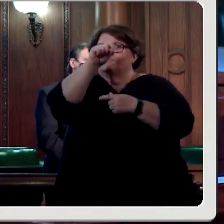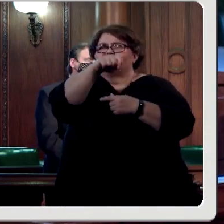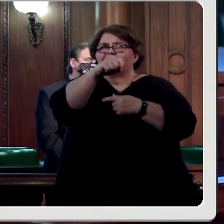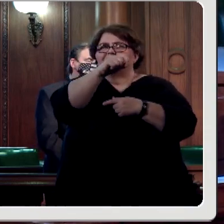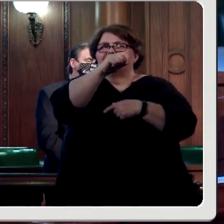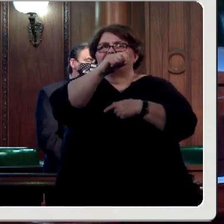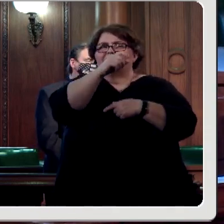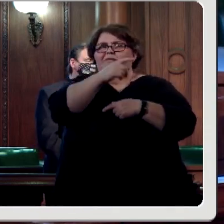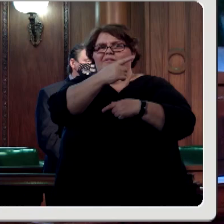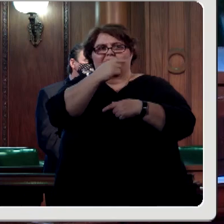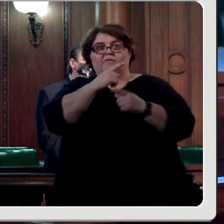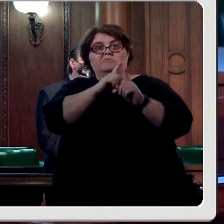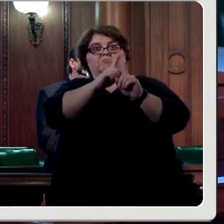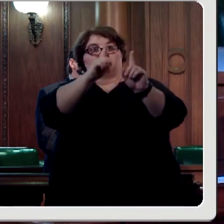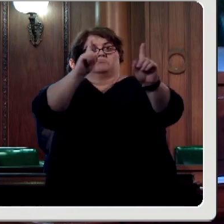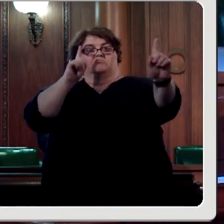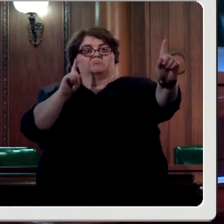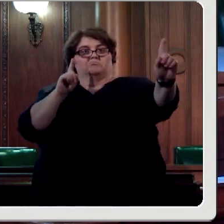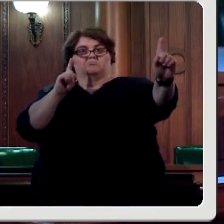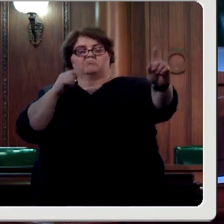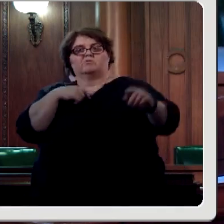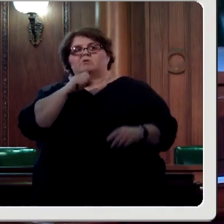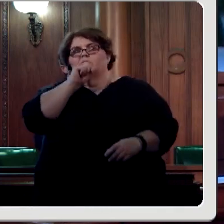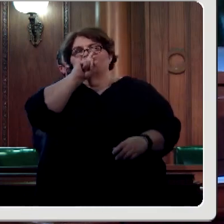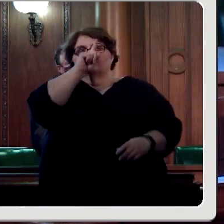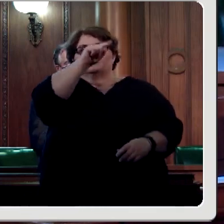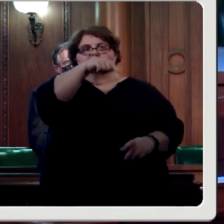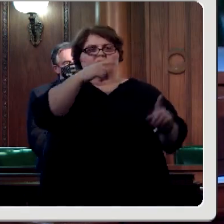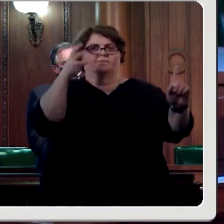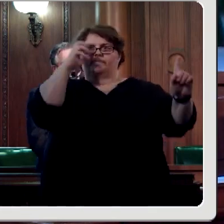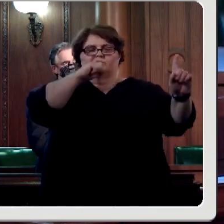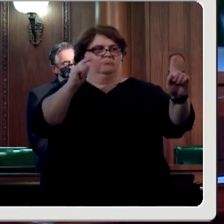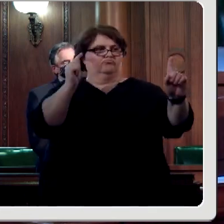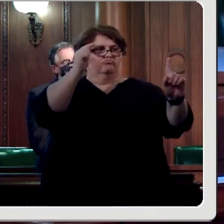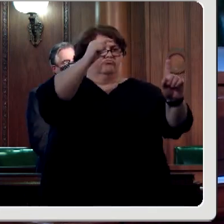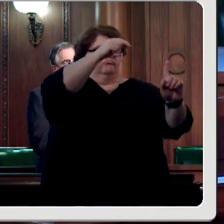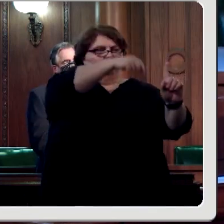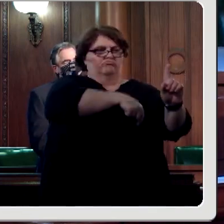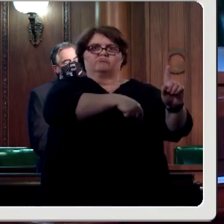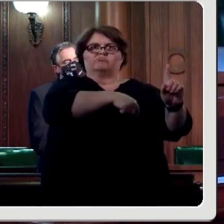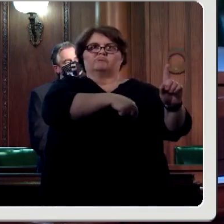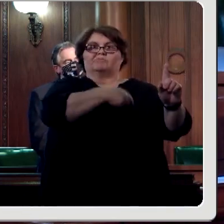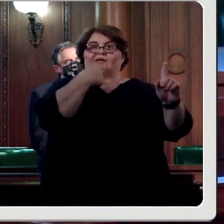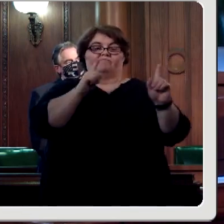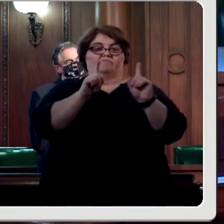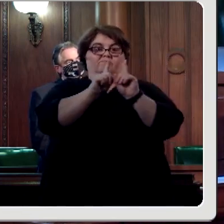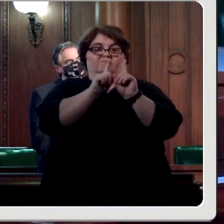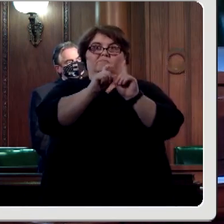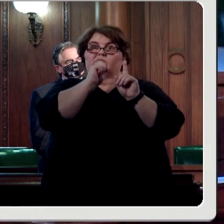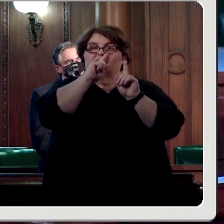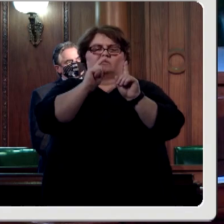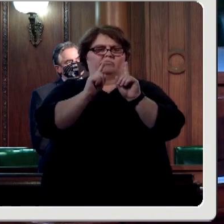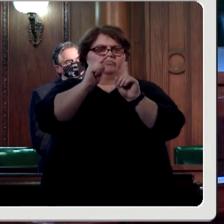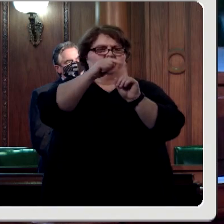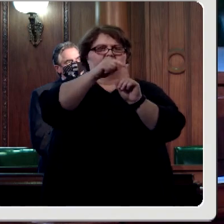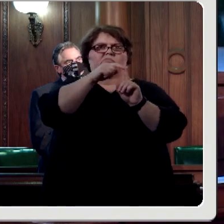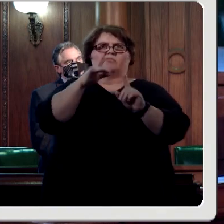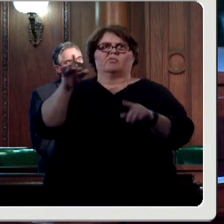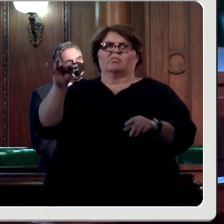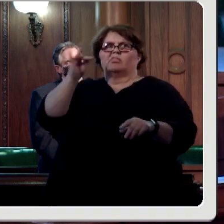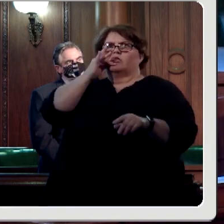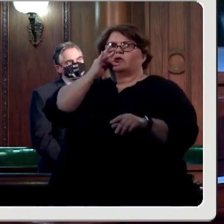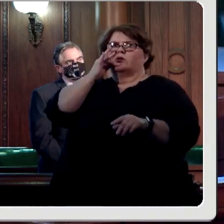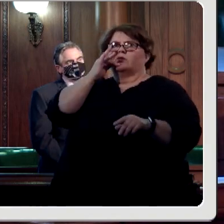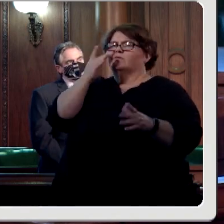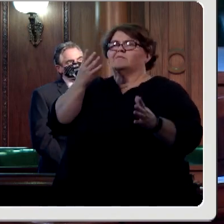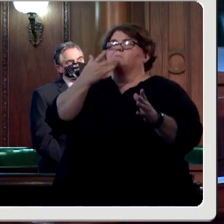between each other, simply stepping a little bit away from your family members when you can, helps to decrease the